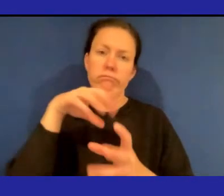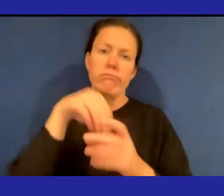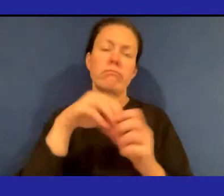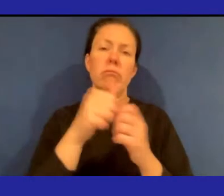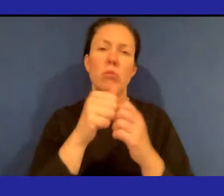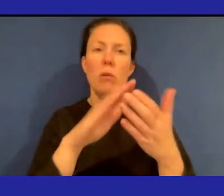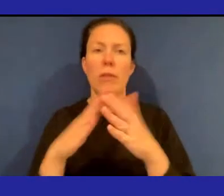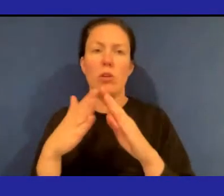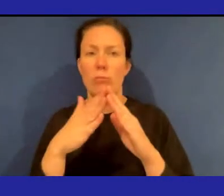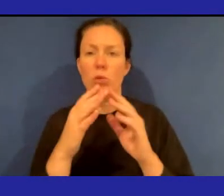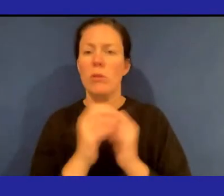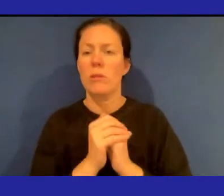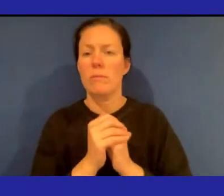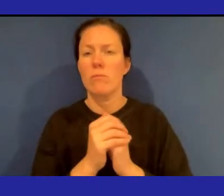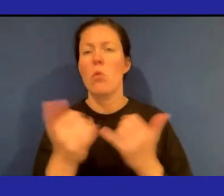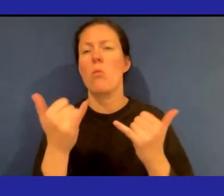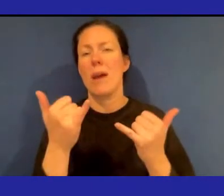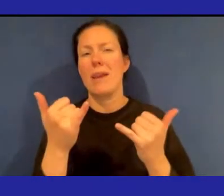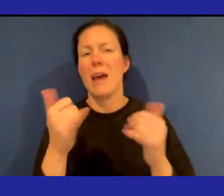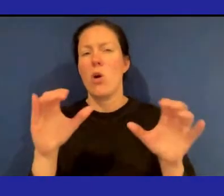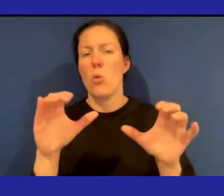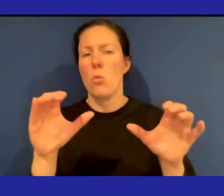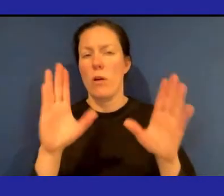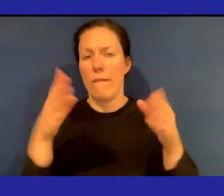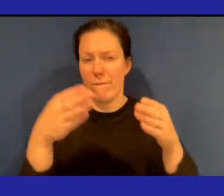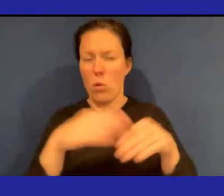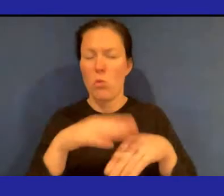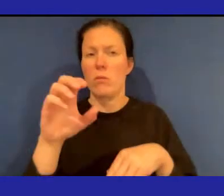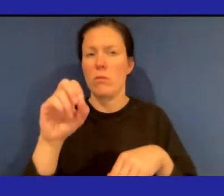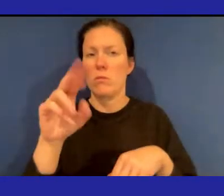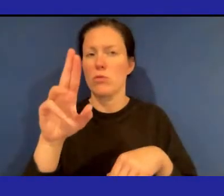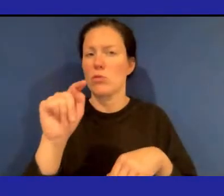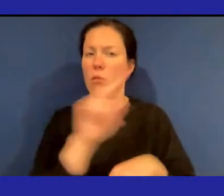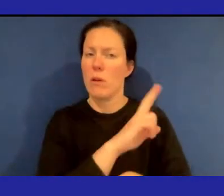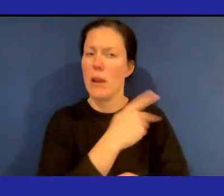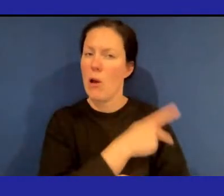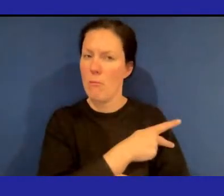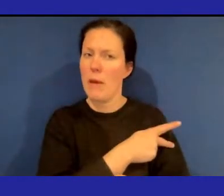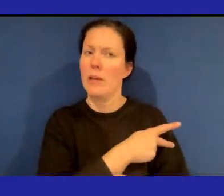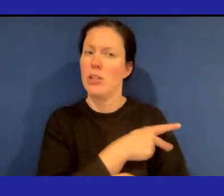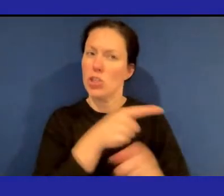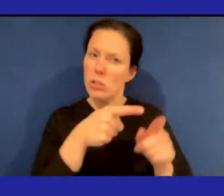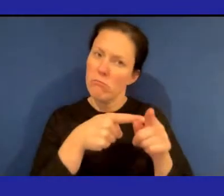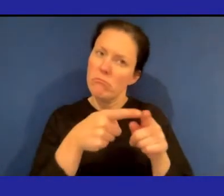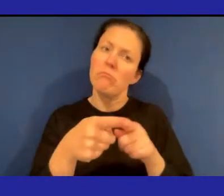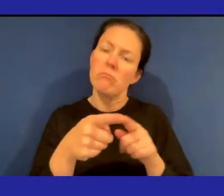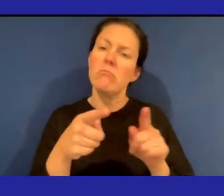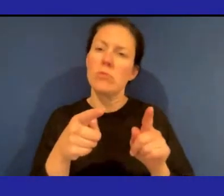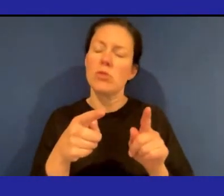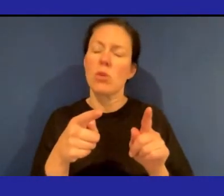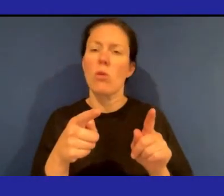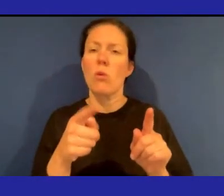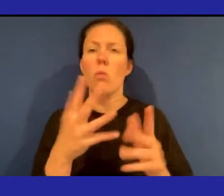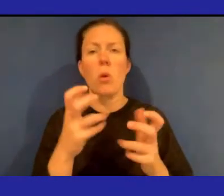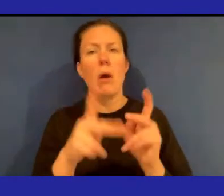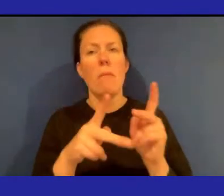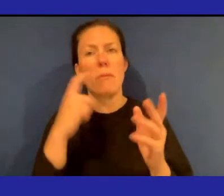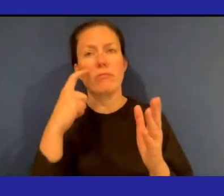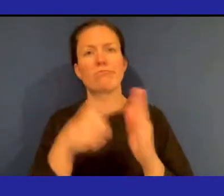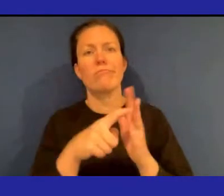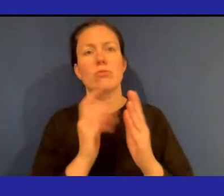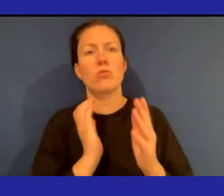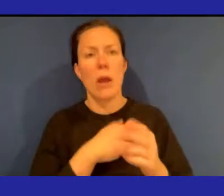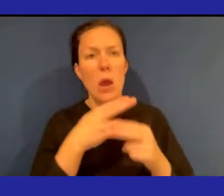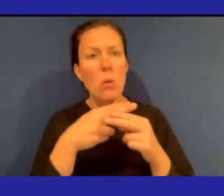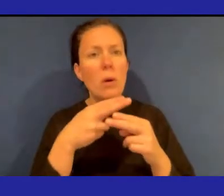getting the outpatient off the ground. So we want to make ourselves known to the community and what services we